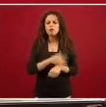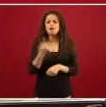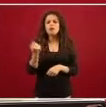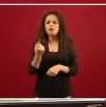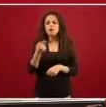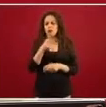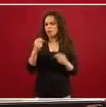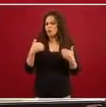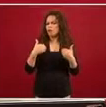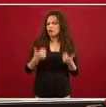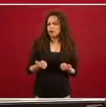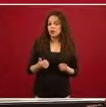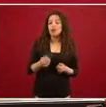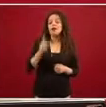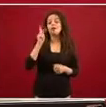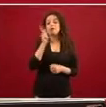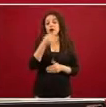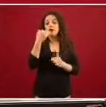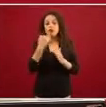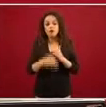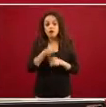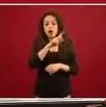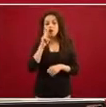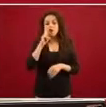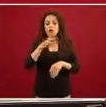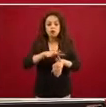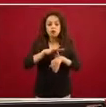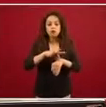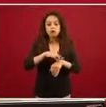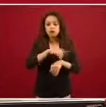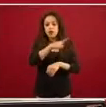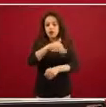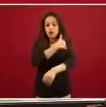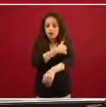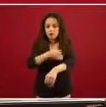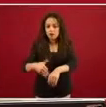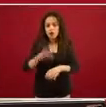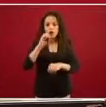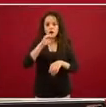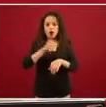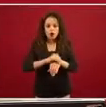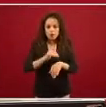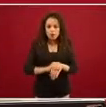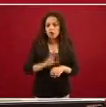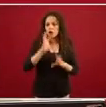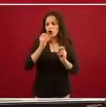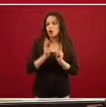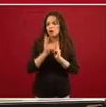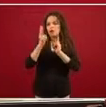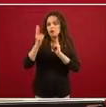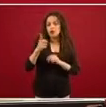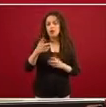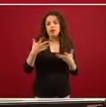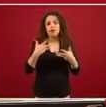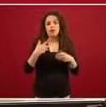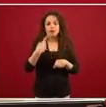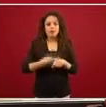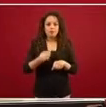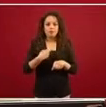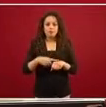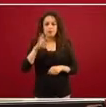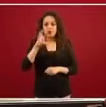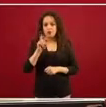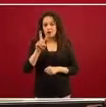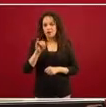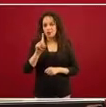not seeing it. Maybe you don't know anyone in particular who has been infected with COVID. Maybe you don't have any relatives or friends